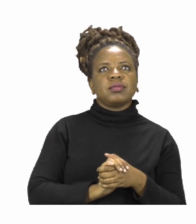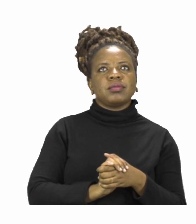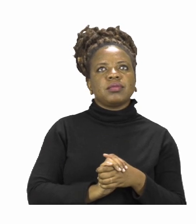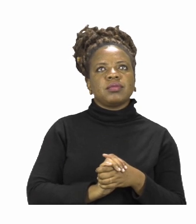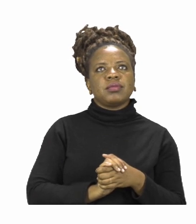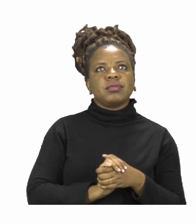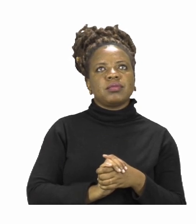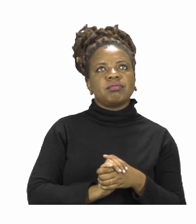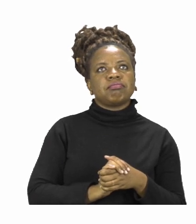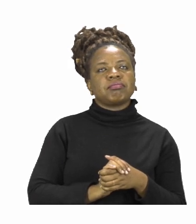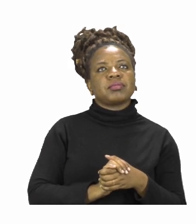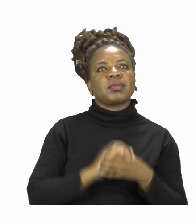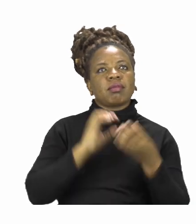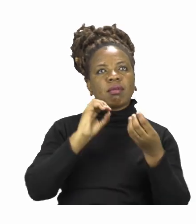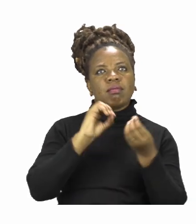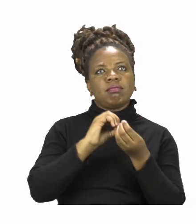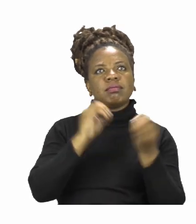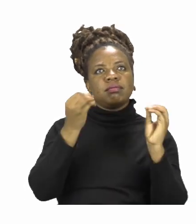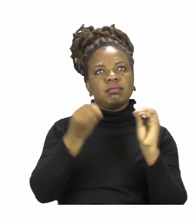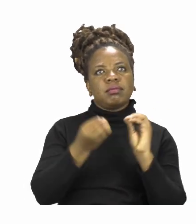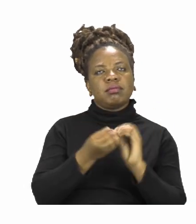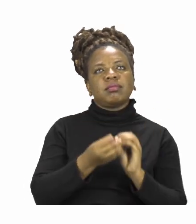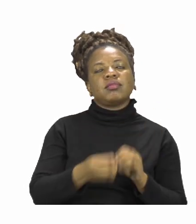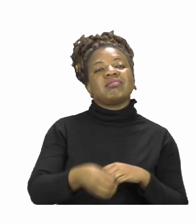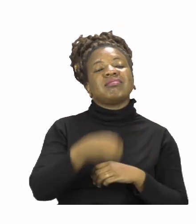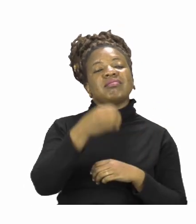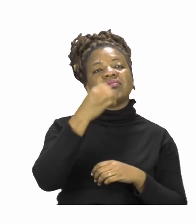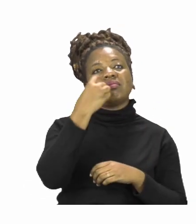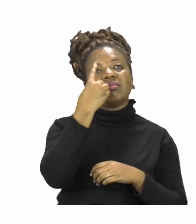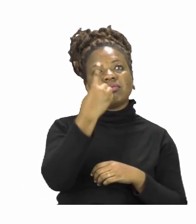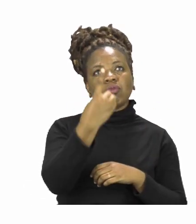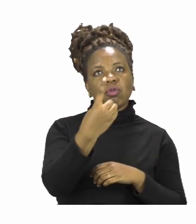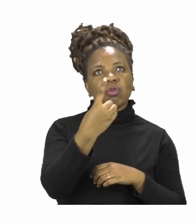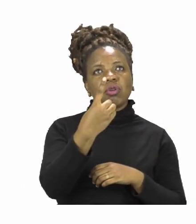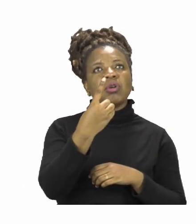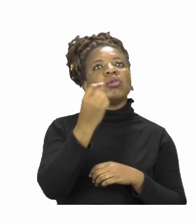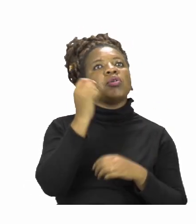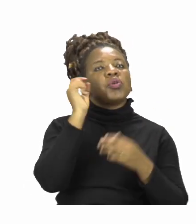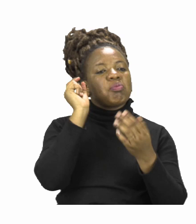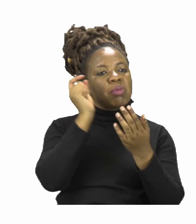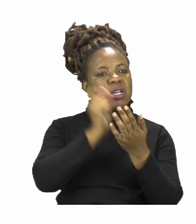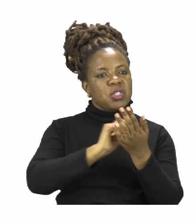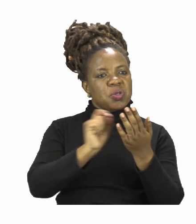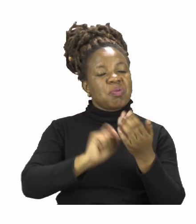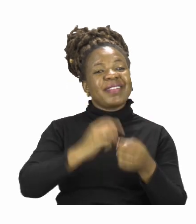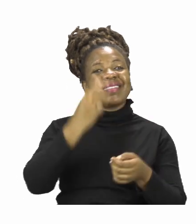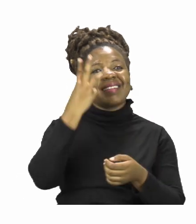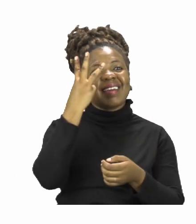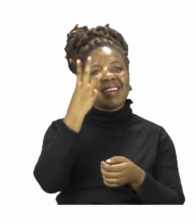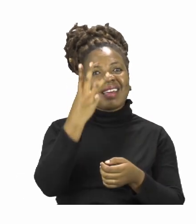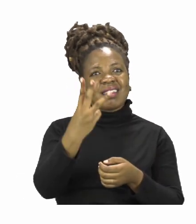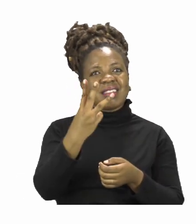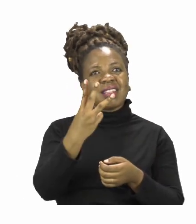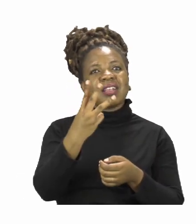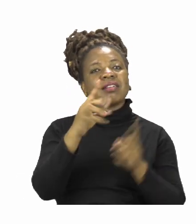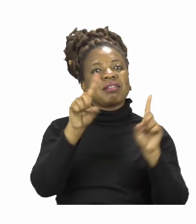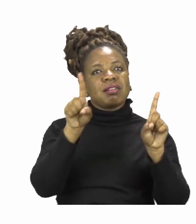3 facts about HIV and AIDS that you can find from Doris's